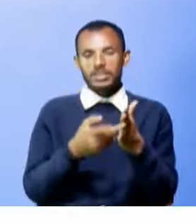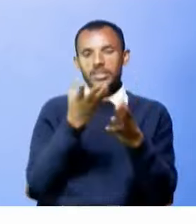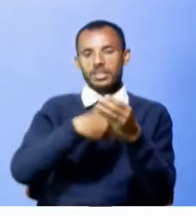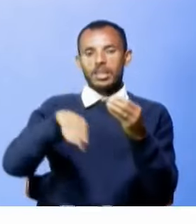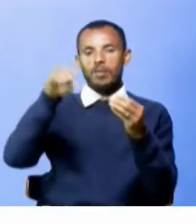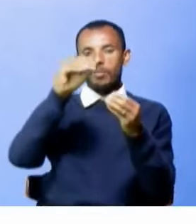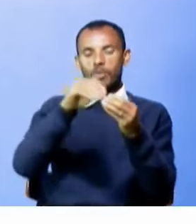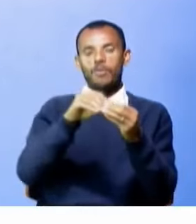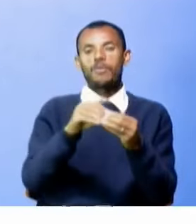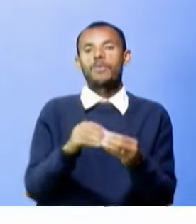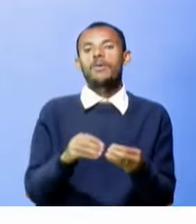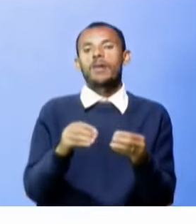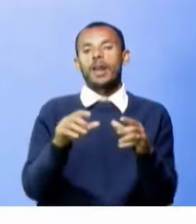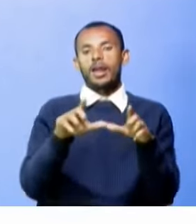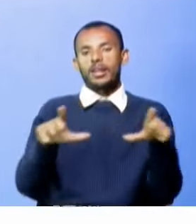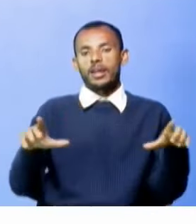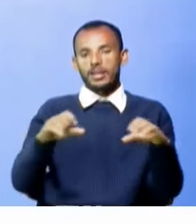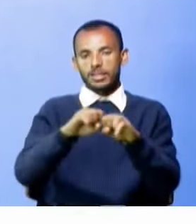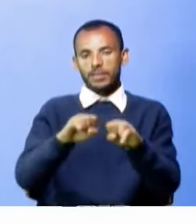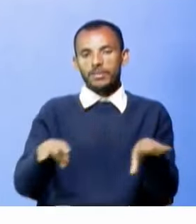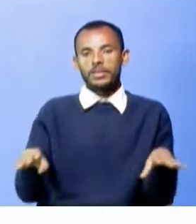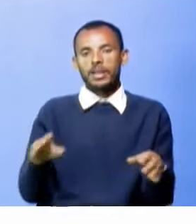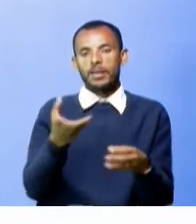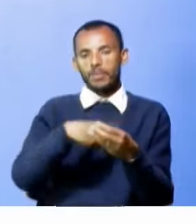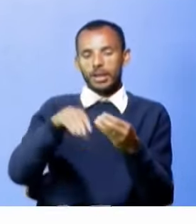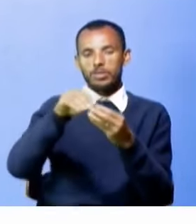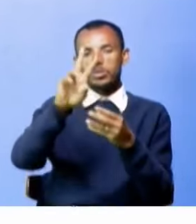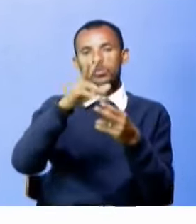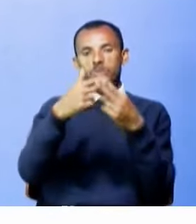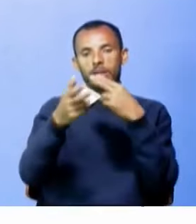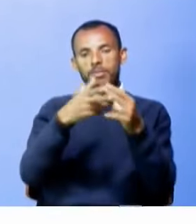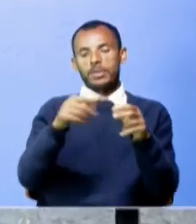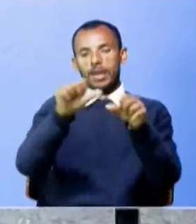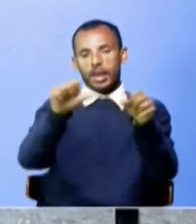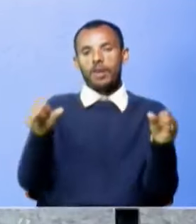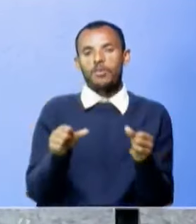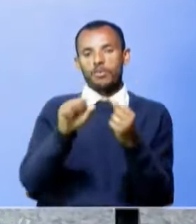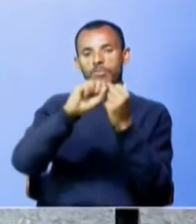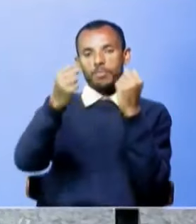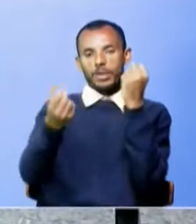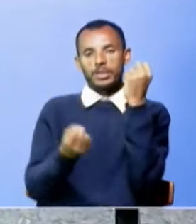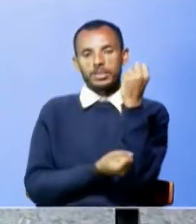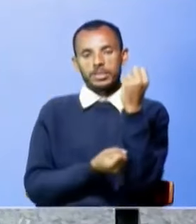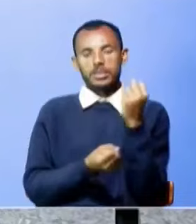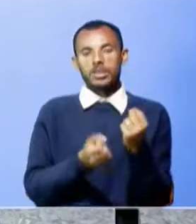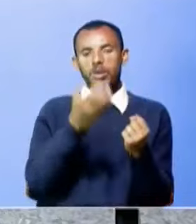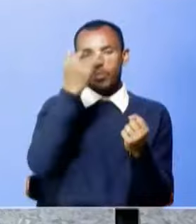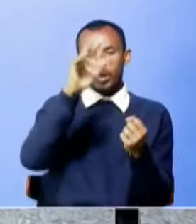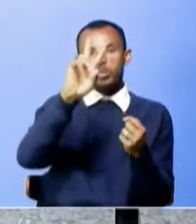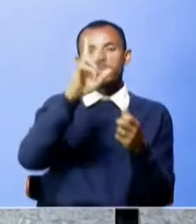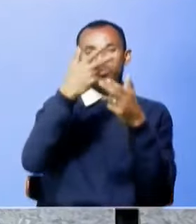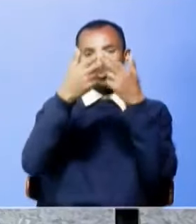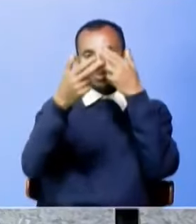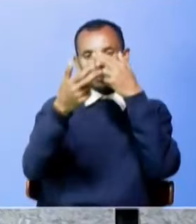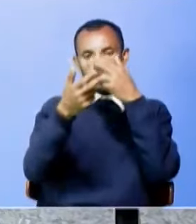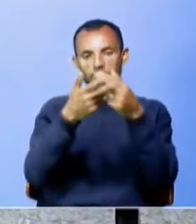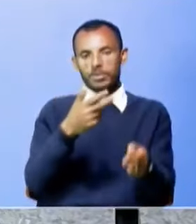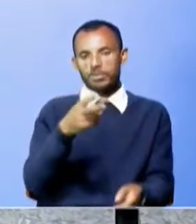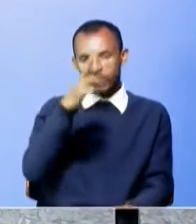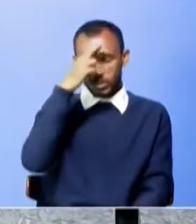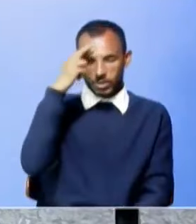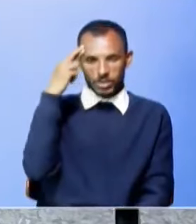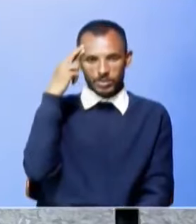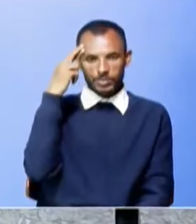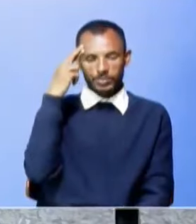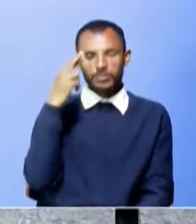the lateral surface area plus 2 times area of the base. Why 2 times area of the base?